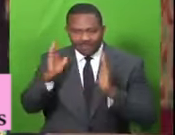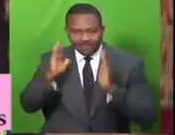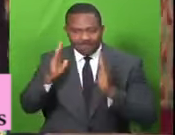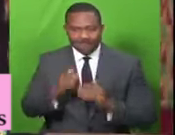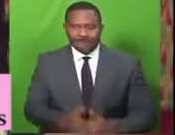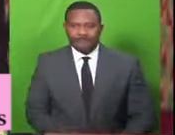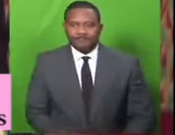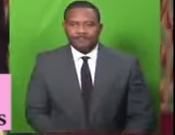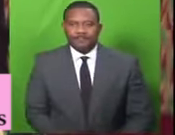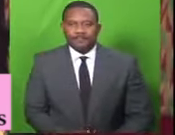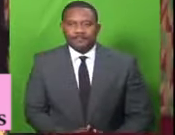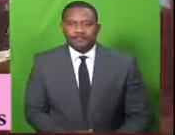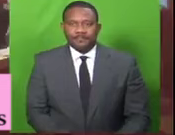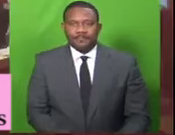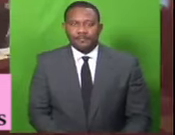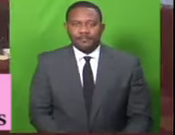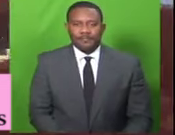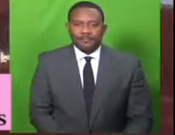attention.